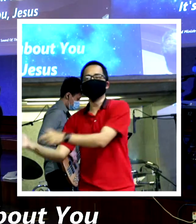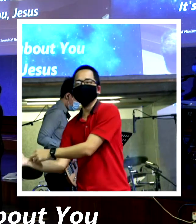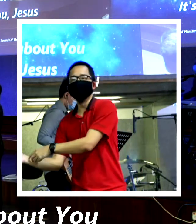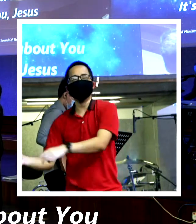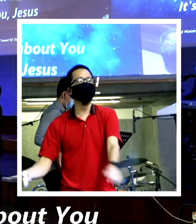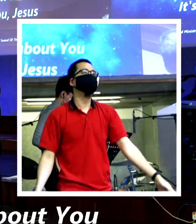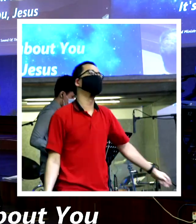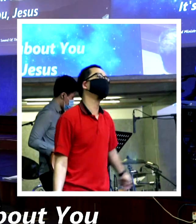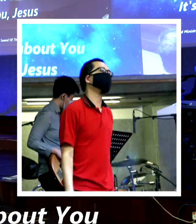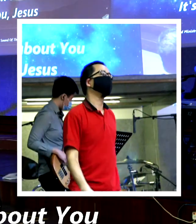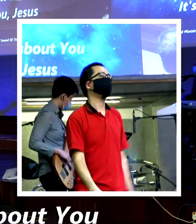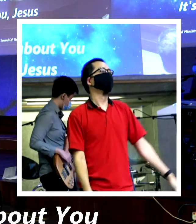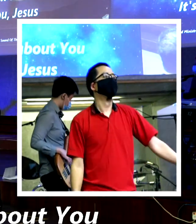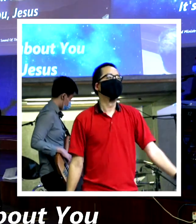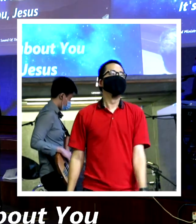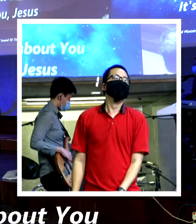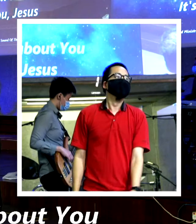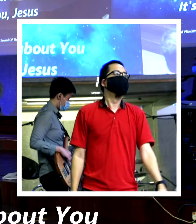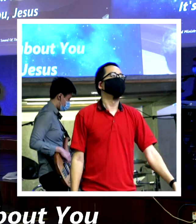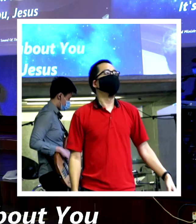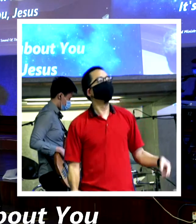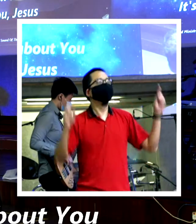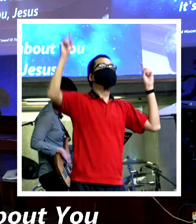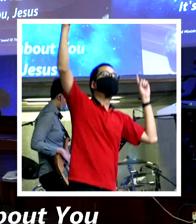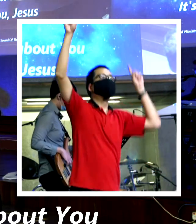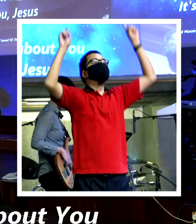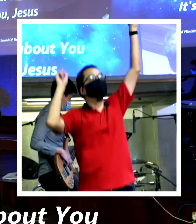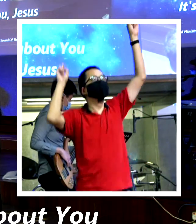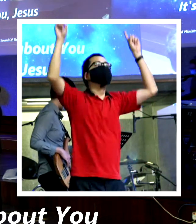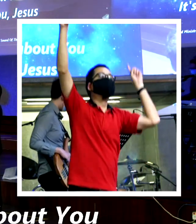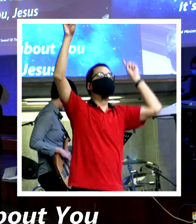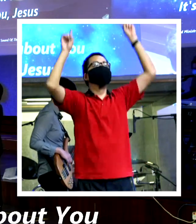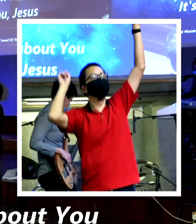Jesus, sing there again. It's all about you.